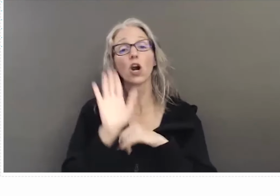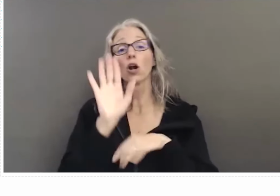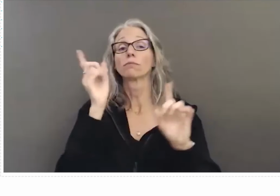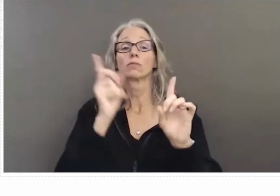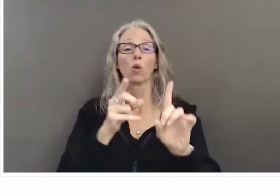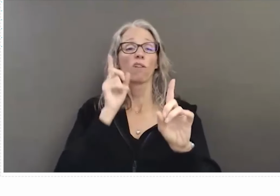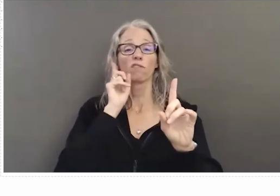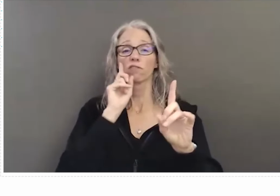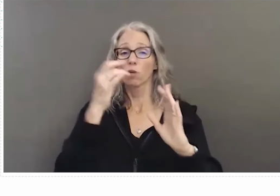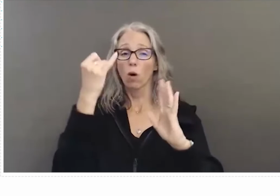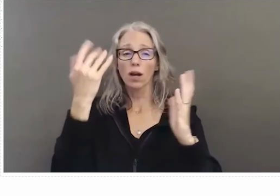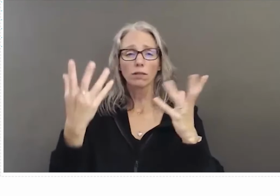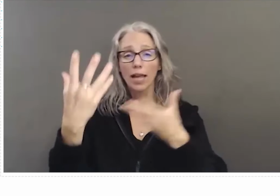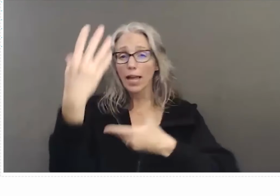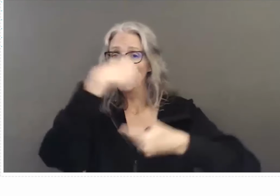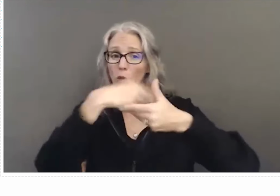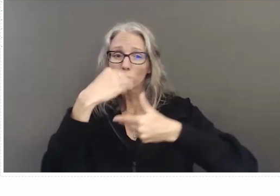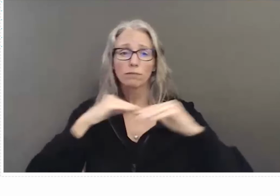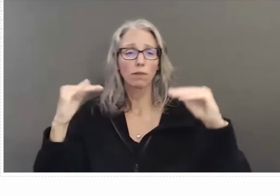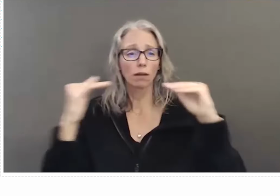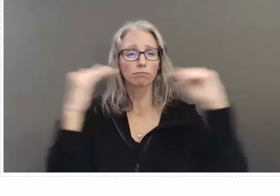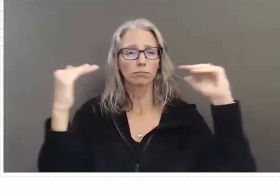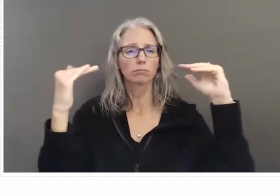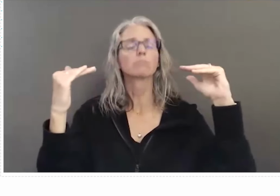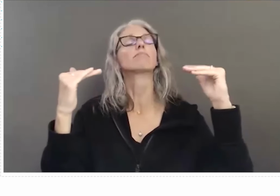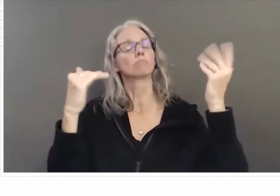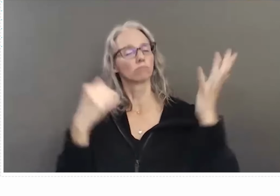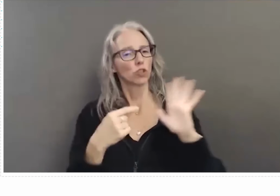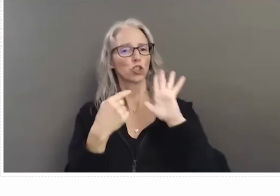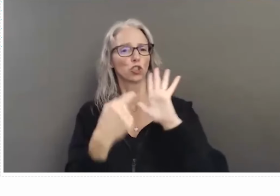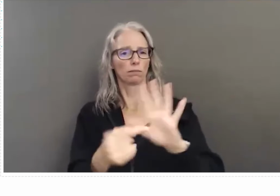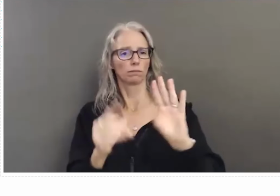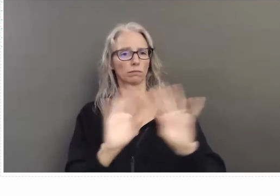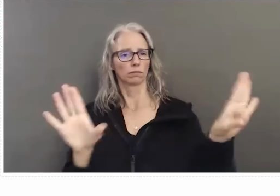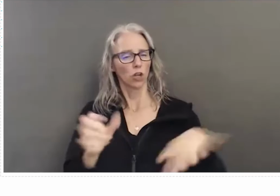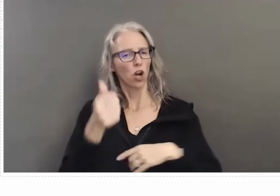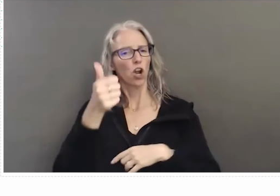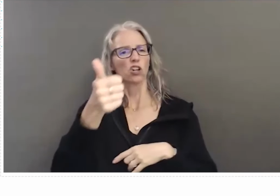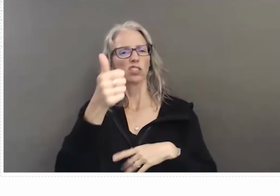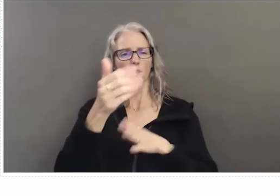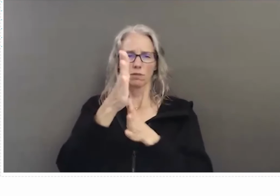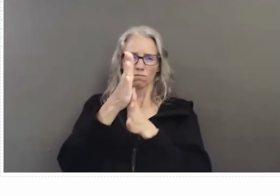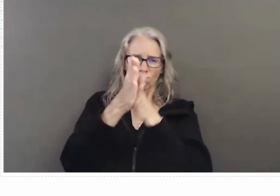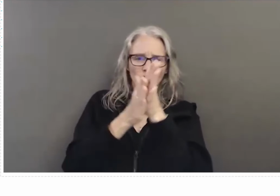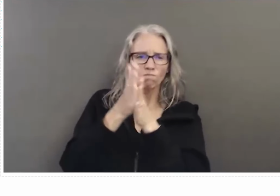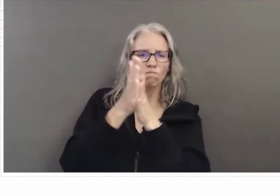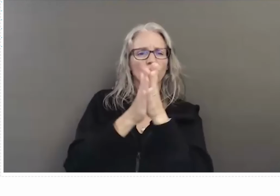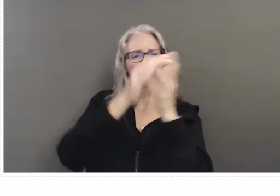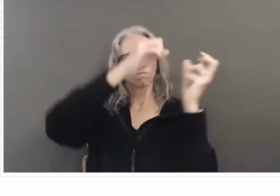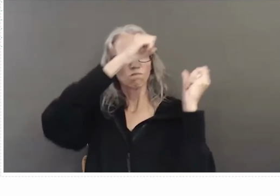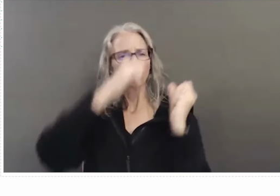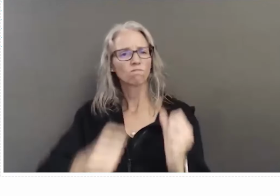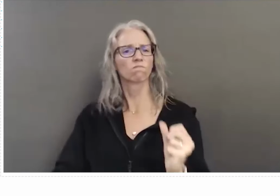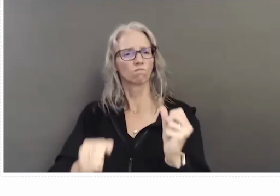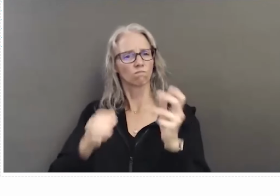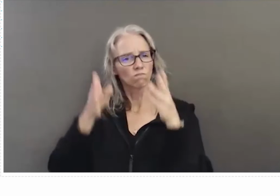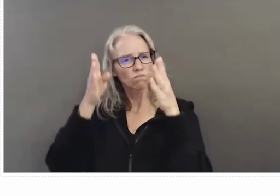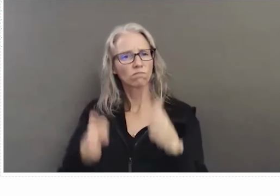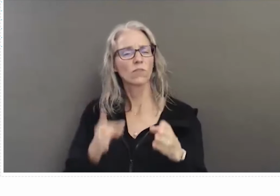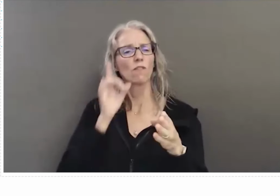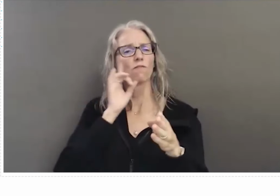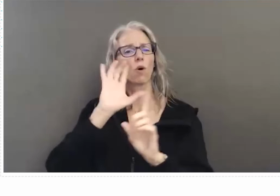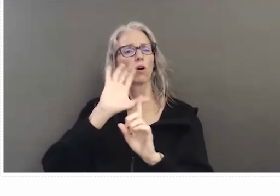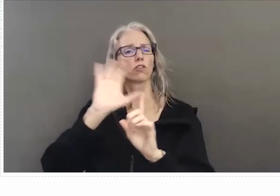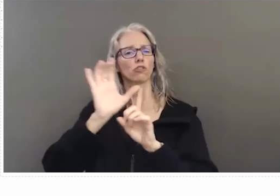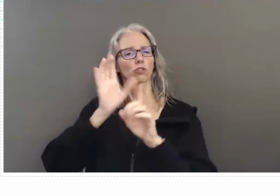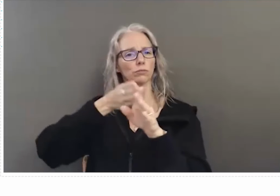shape the festival's legacy, cementing her position as a driving force in the cultural landscape. Her adeptness to